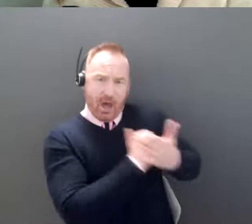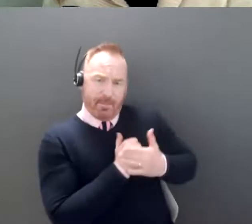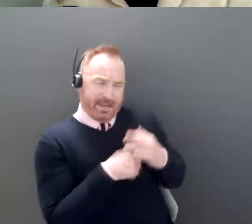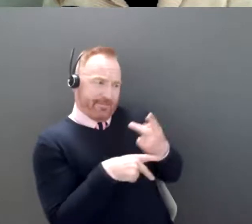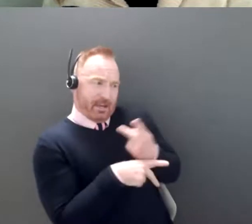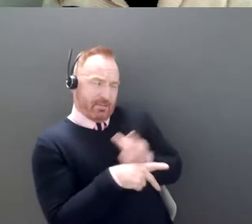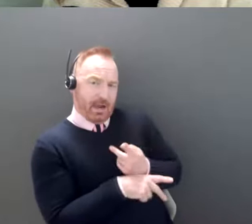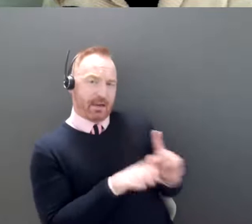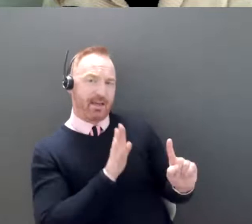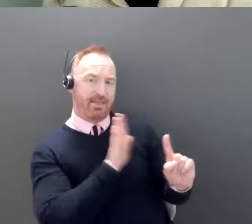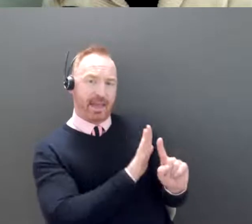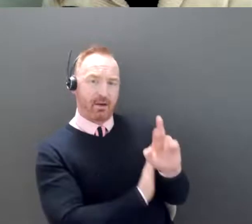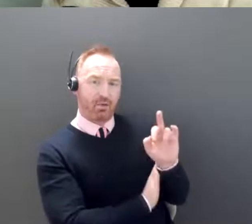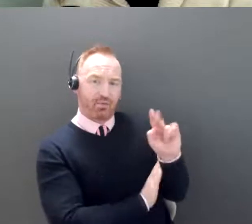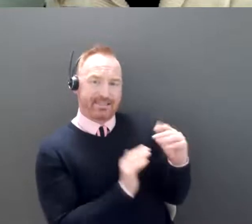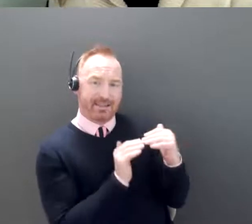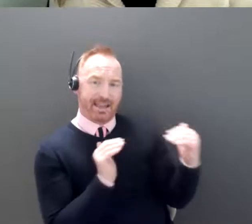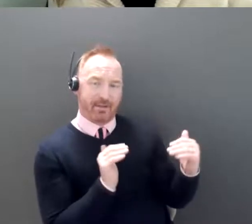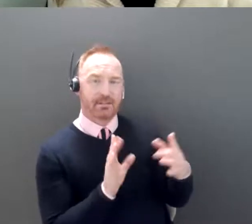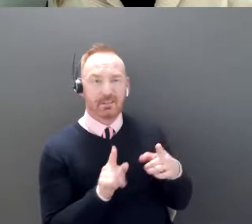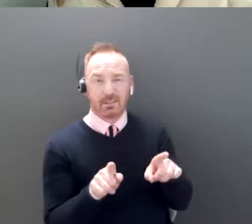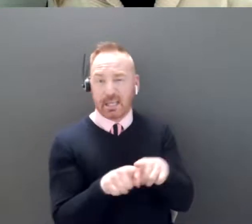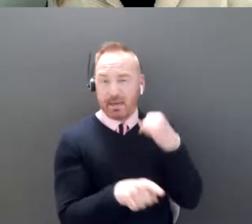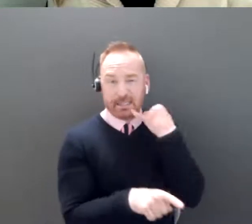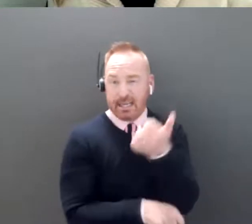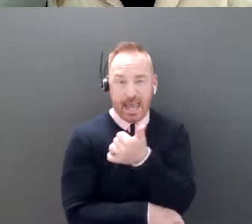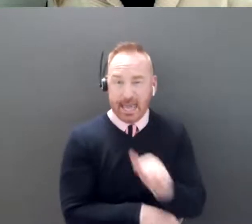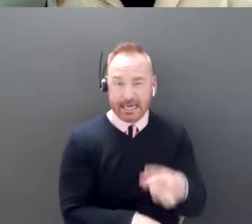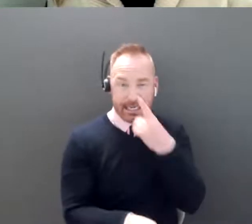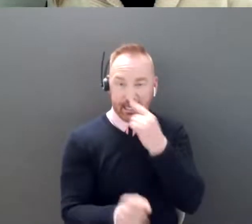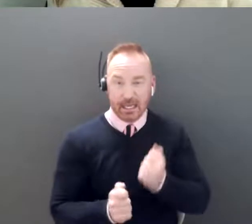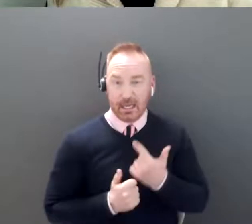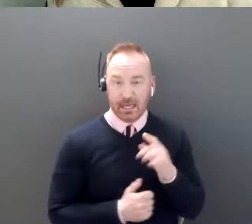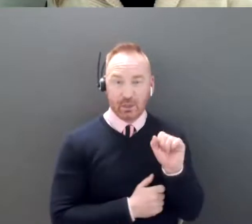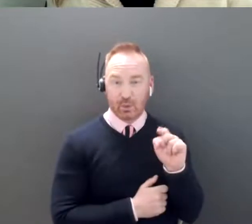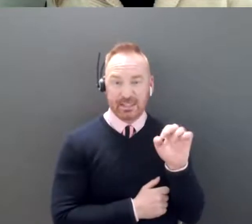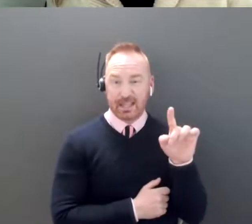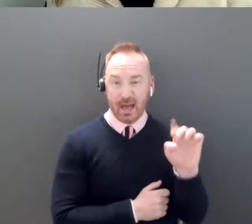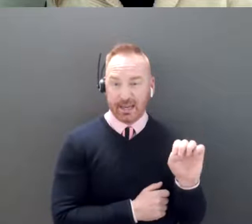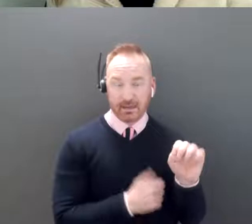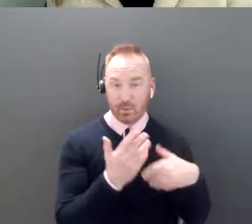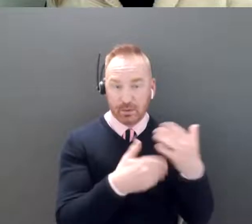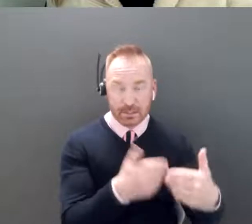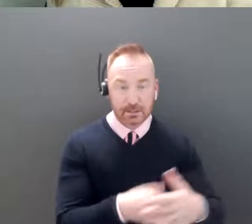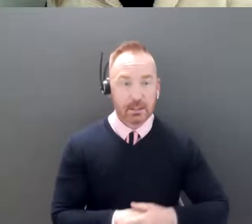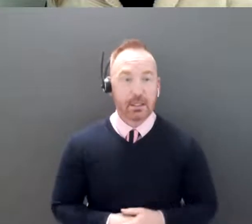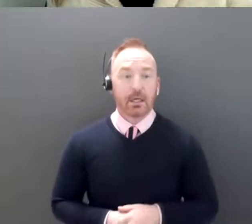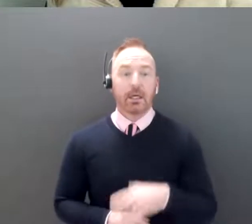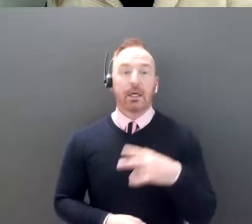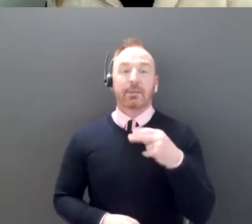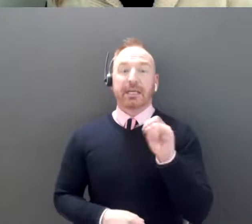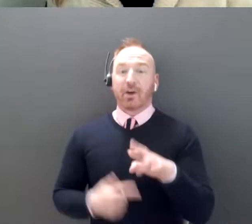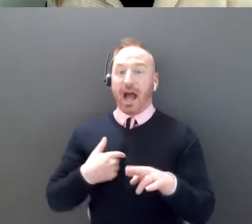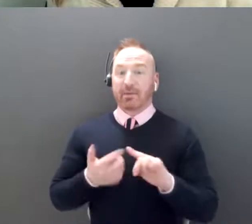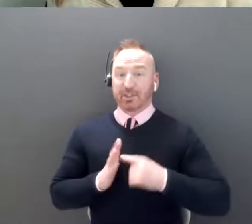any suicidal ideations? Let me start, and then Margaret, I know, has definite ideas, but I